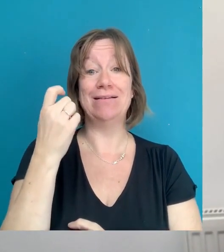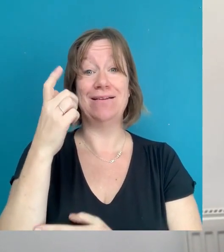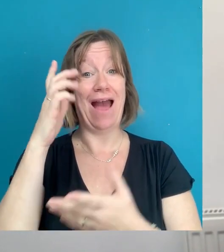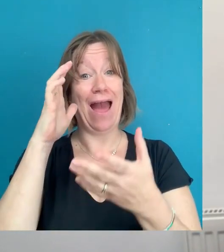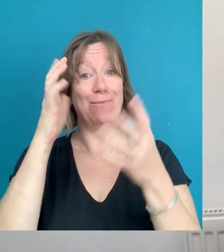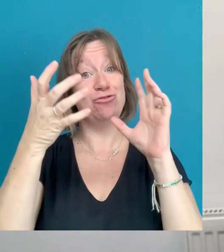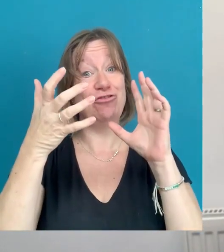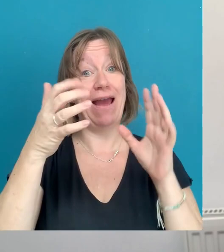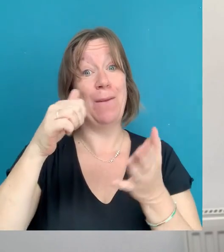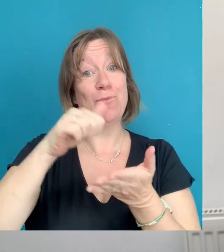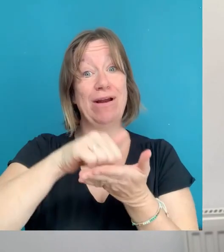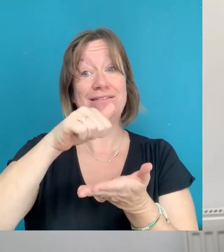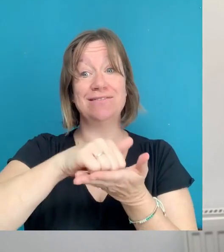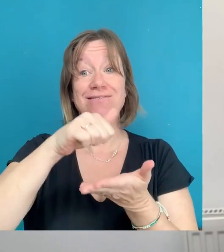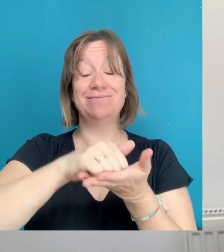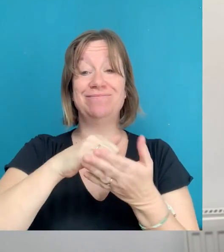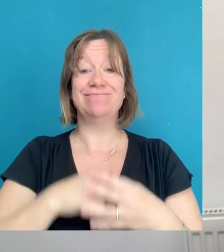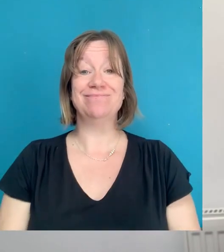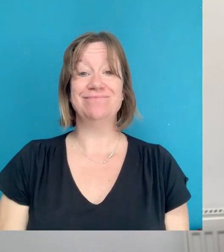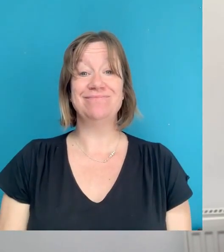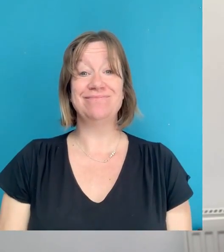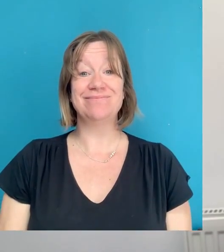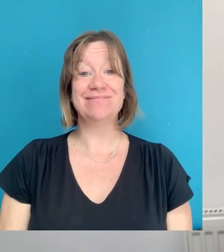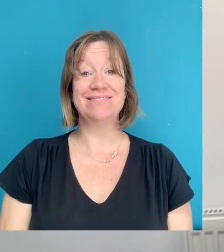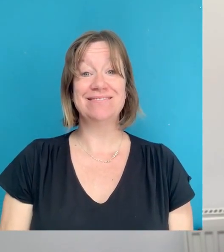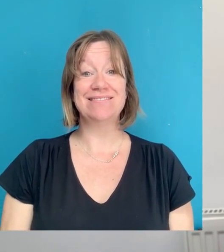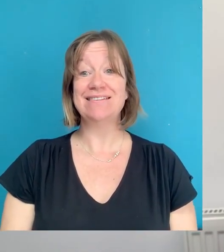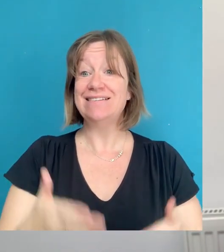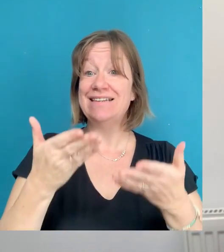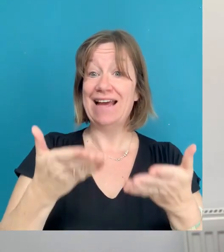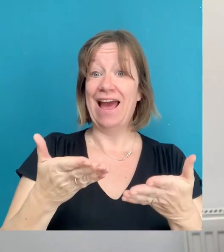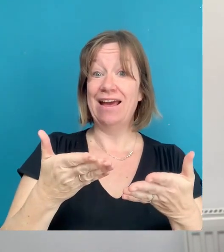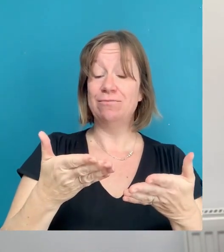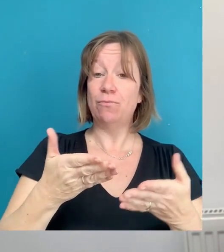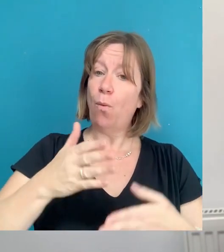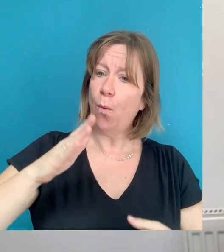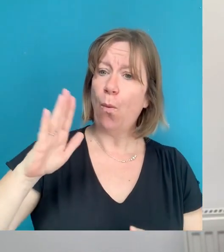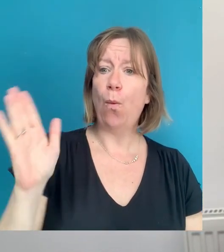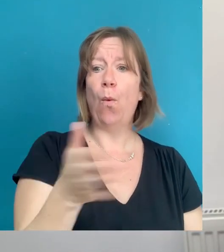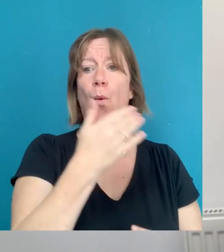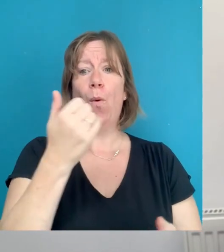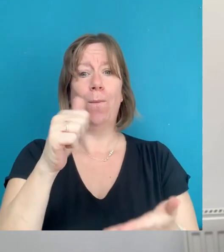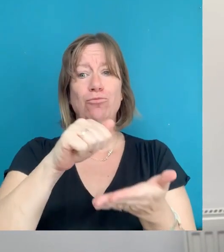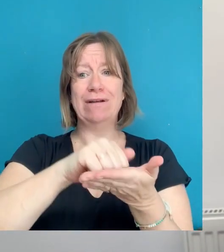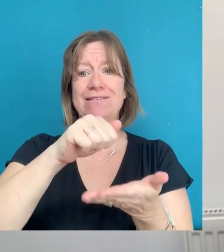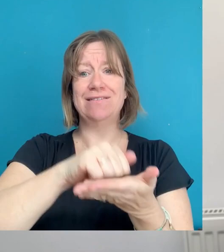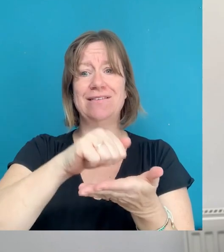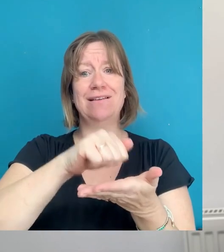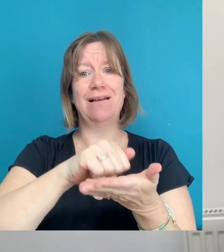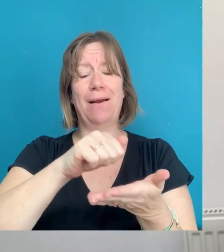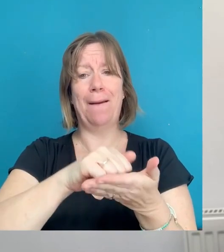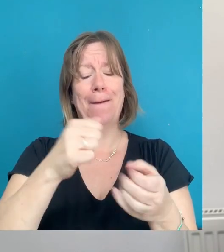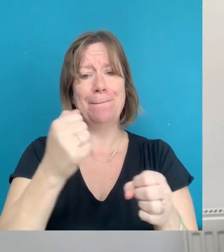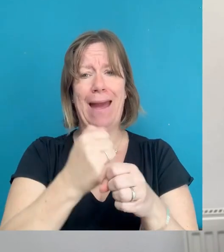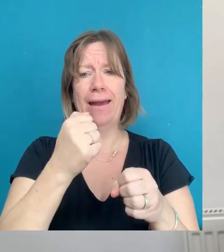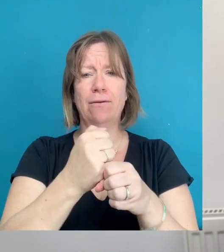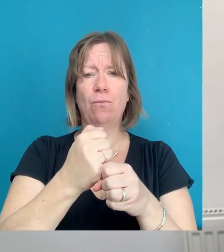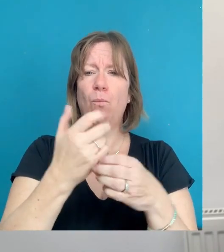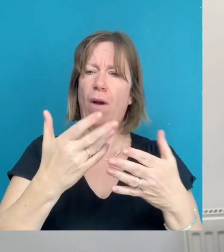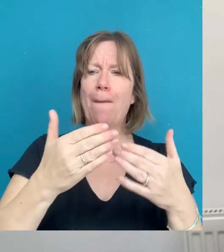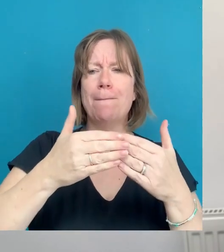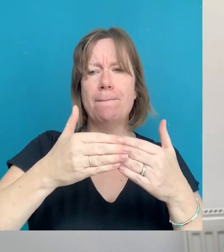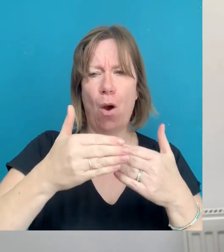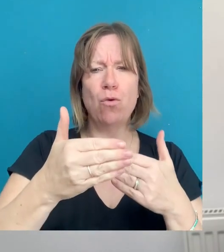in oranges, black and white. It's an abstract print. And today, all the prints we're going to